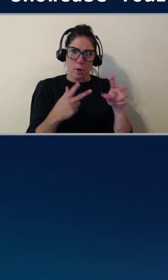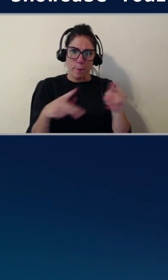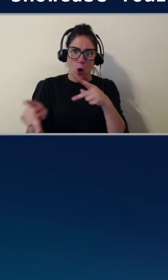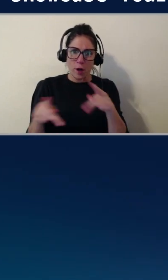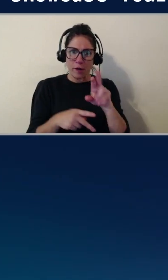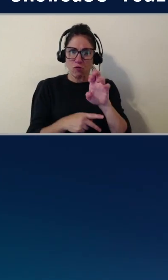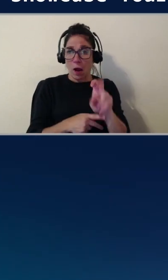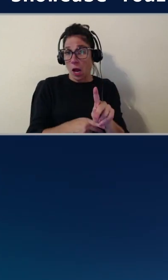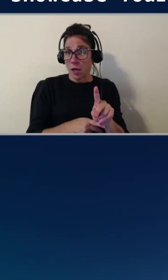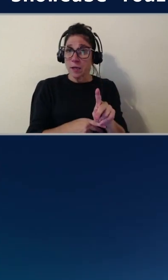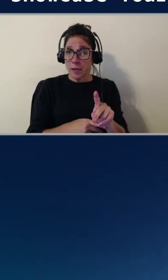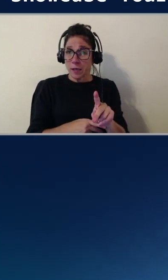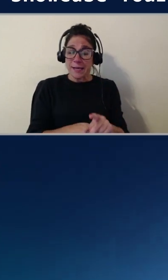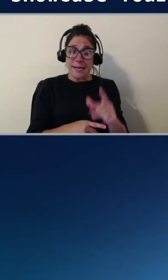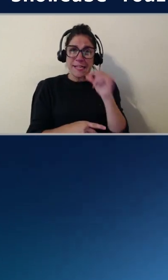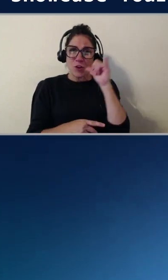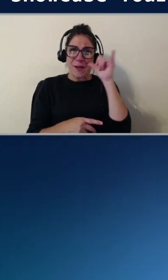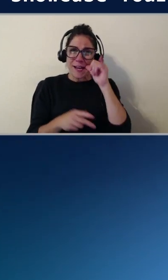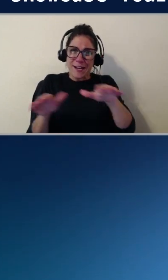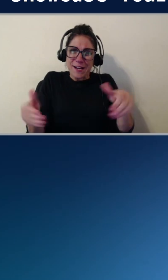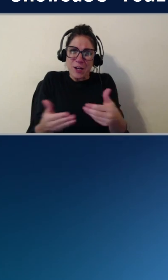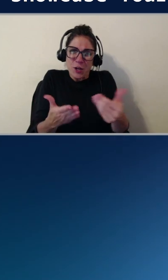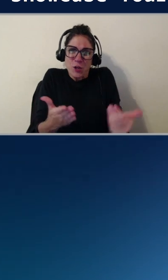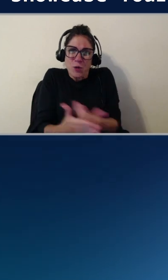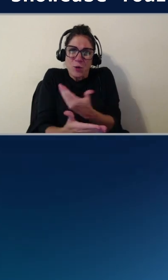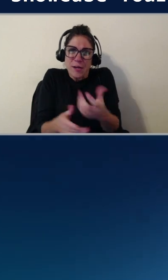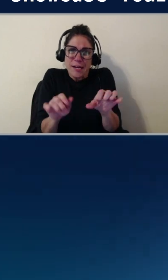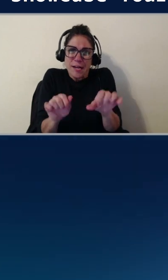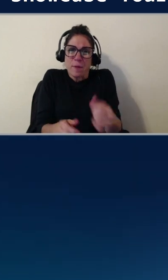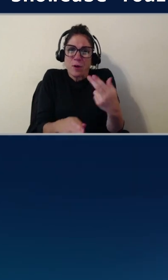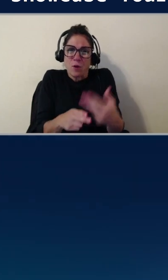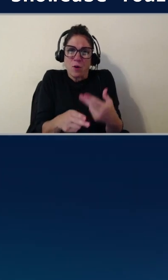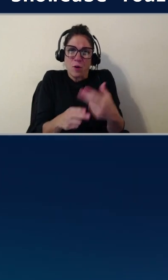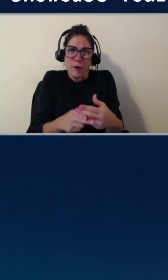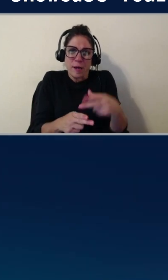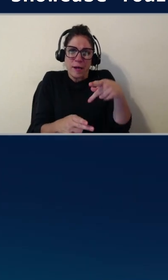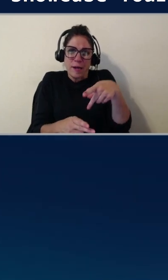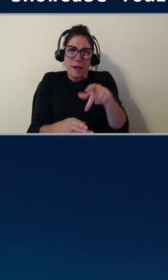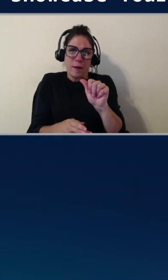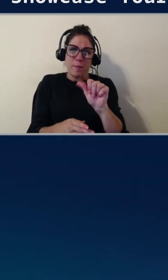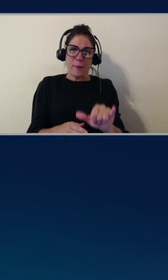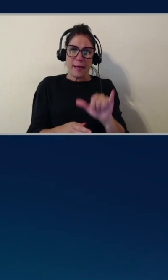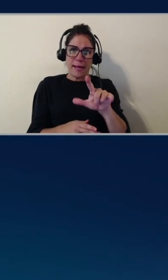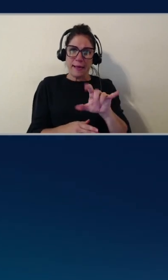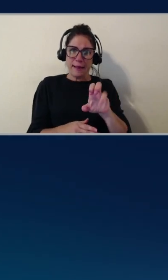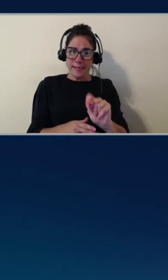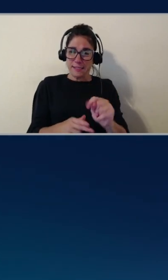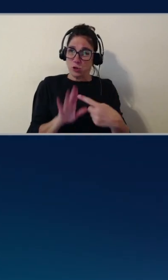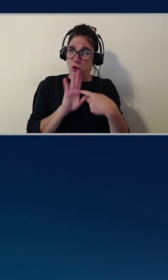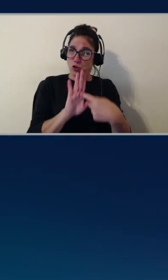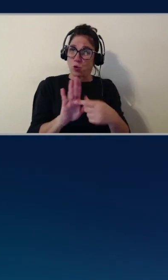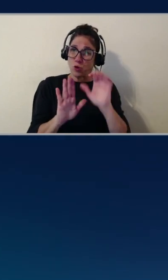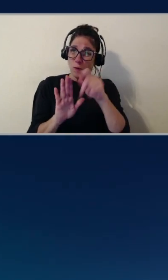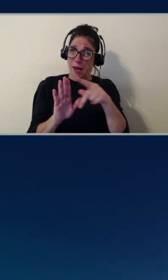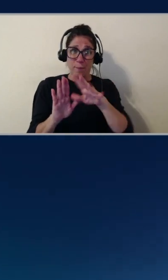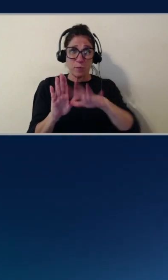And yesterday we introduced a new capability called Playlist, which allows you to showcase your apps to the world.